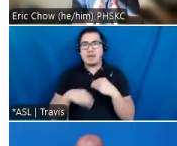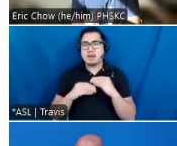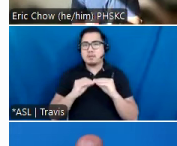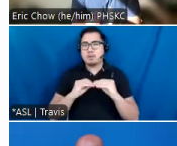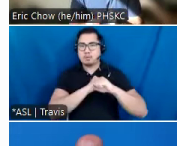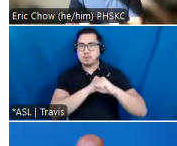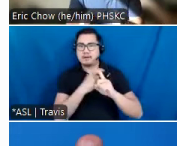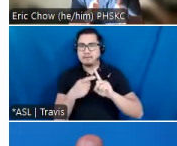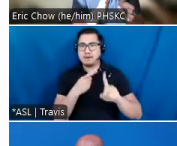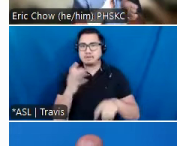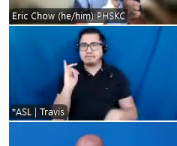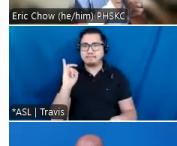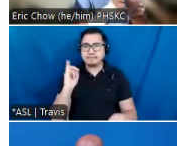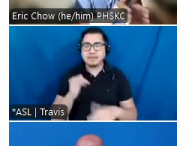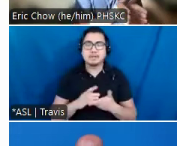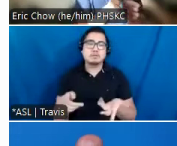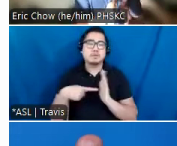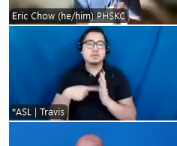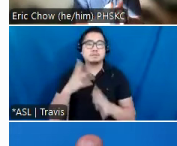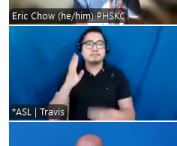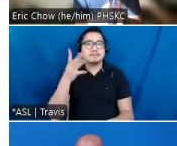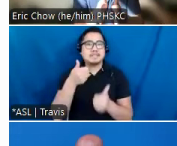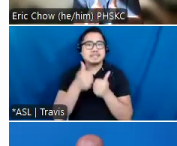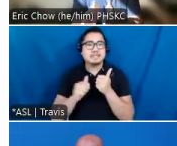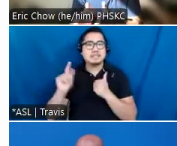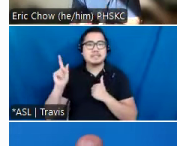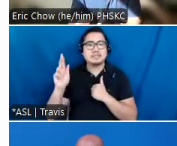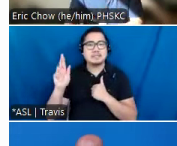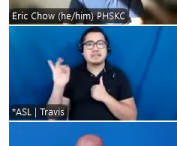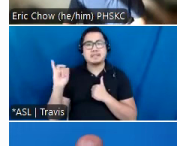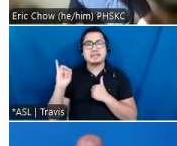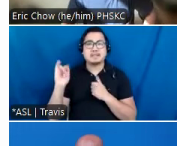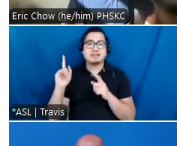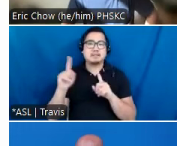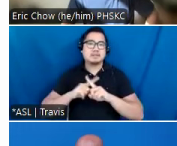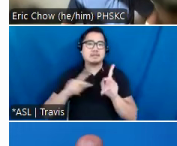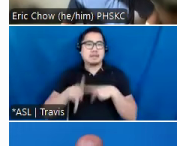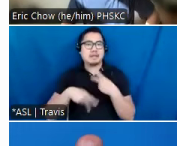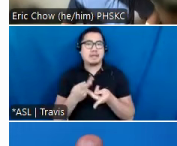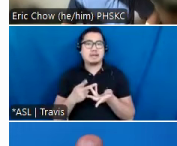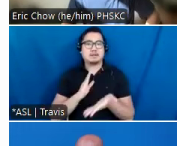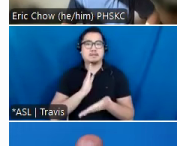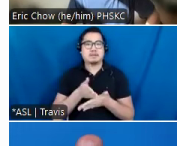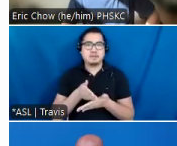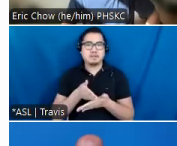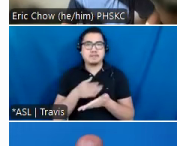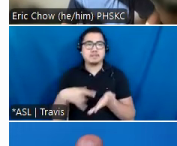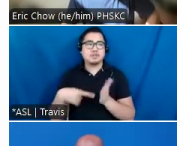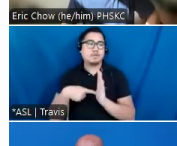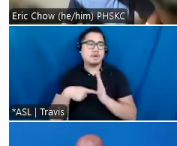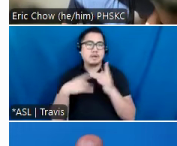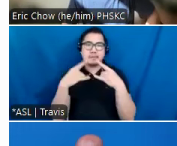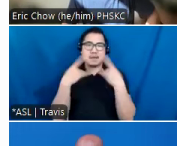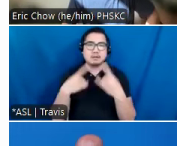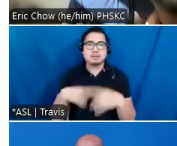against infection. So you can think about each of these layers as a different intervention you have taken, just like masking,